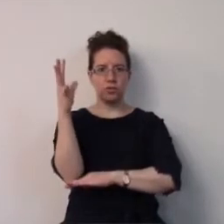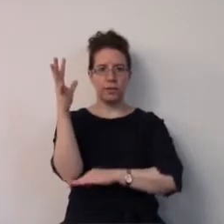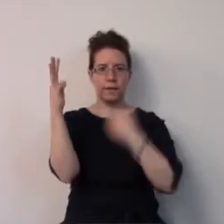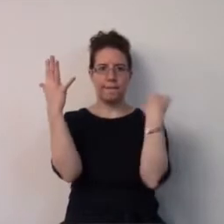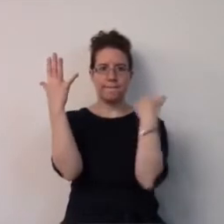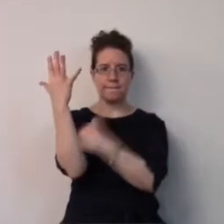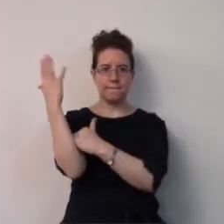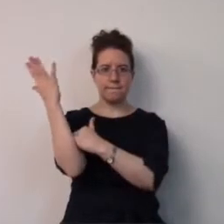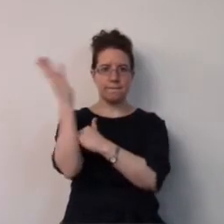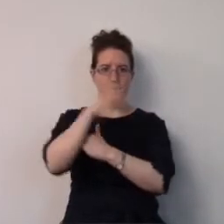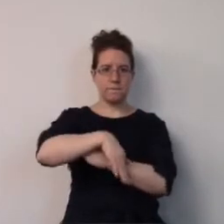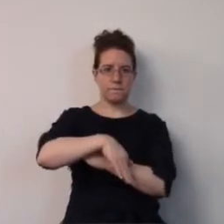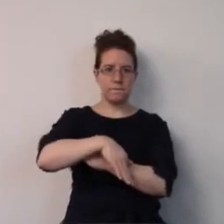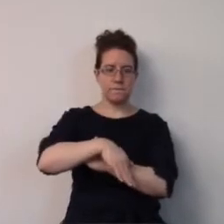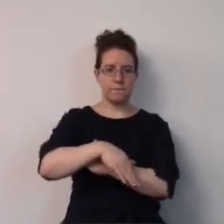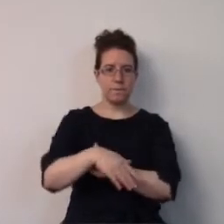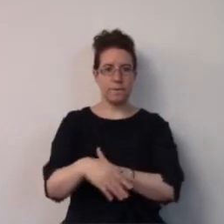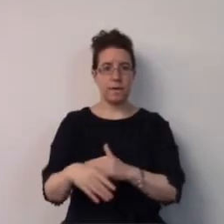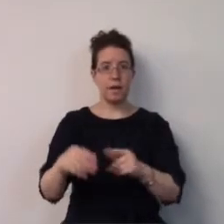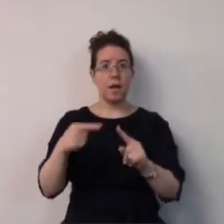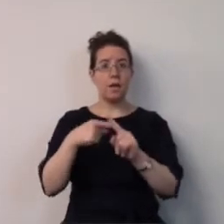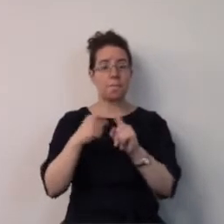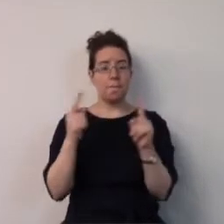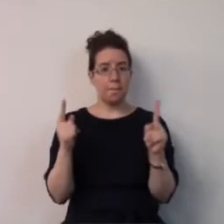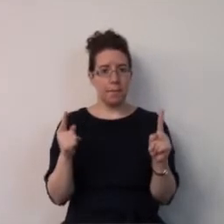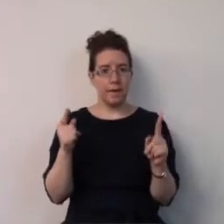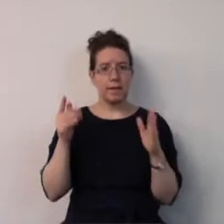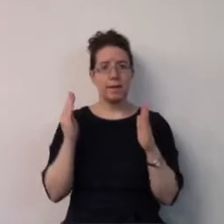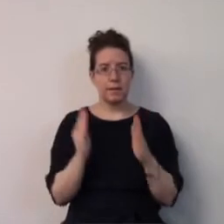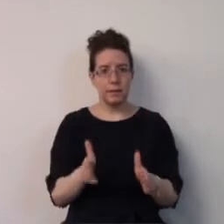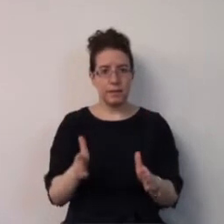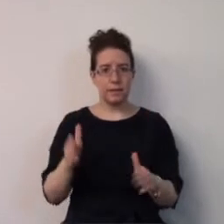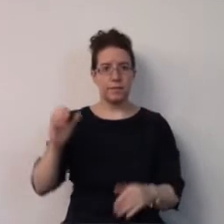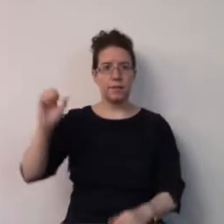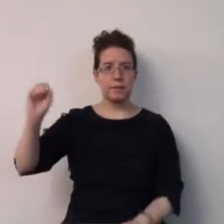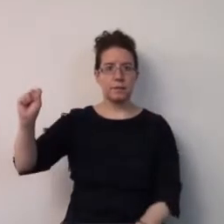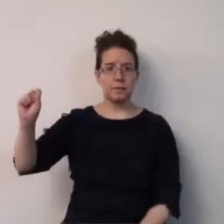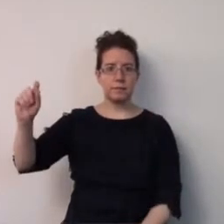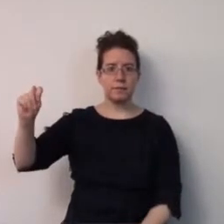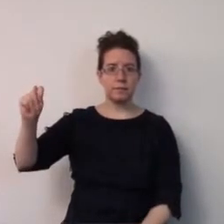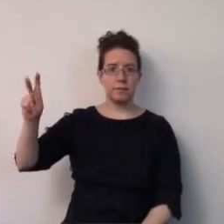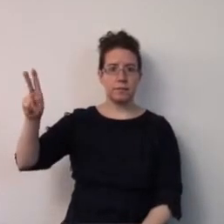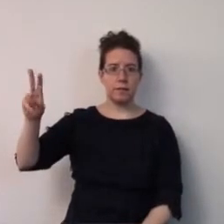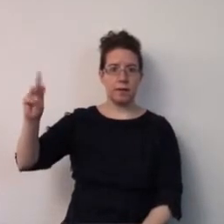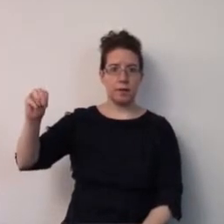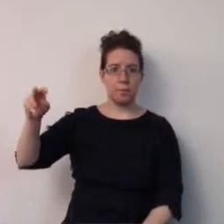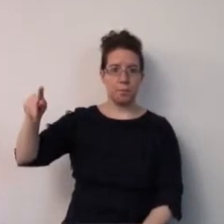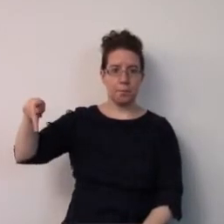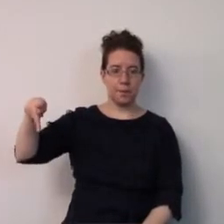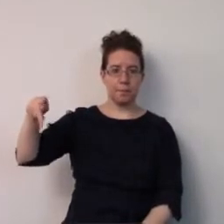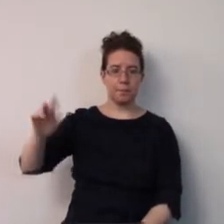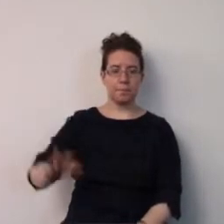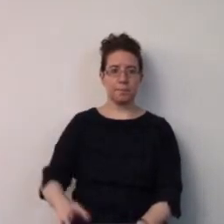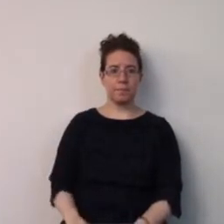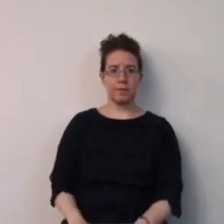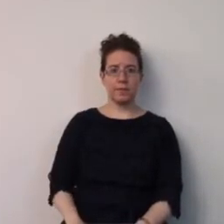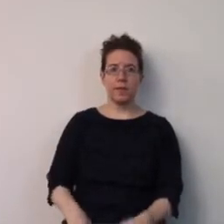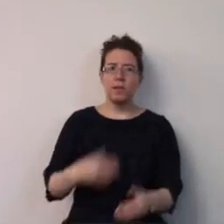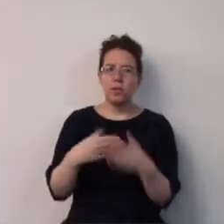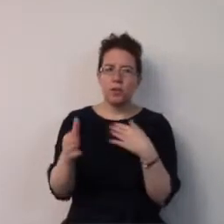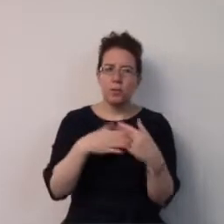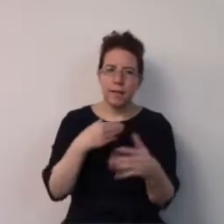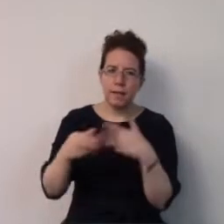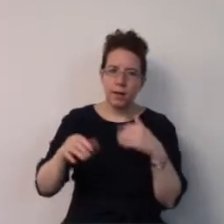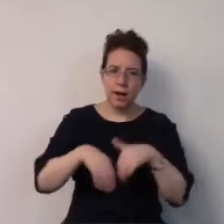don't see any light, but oh my God, he only brings us down so he can lift us back up again. All right. Yeah.